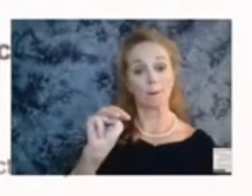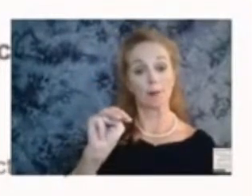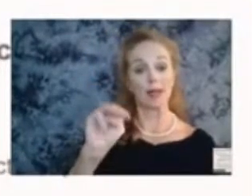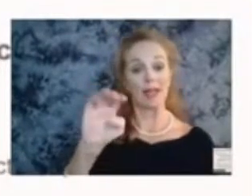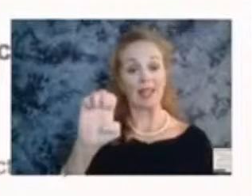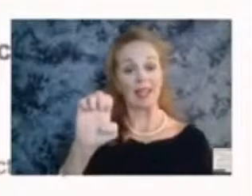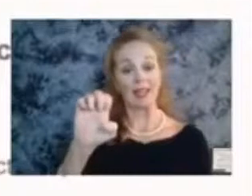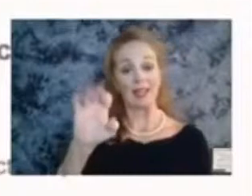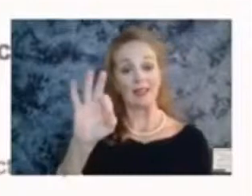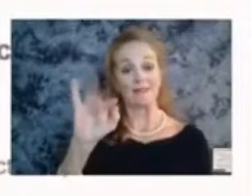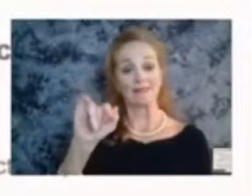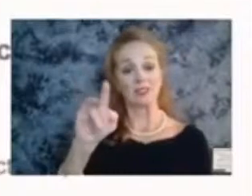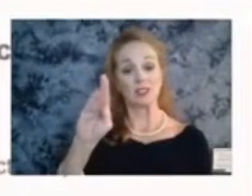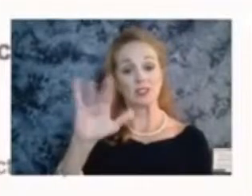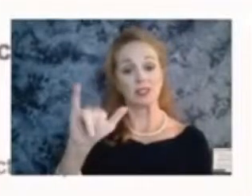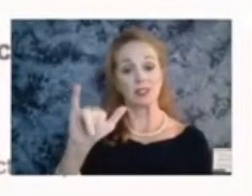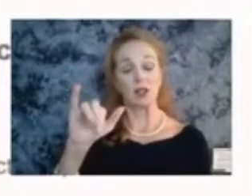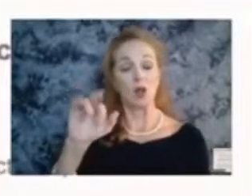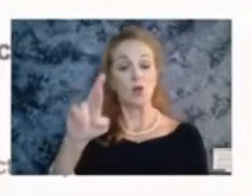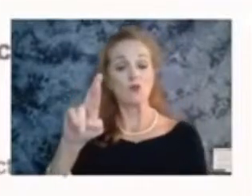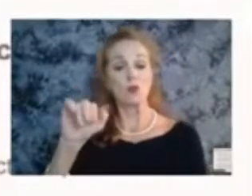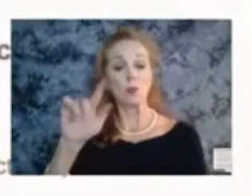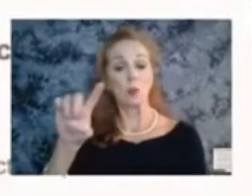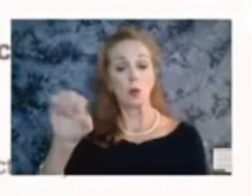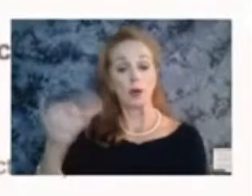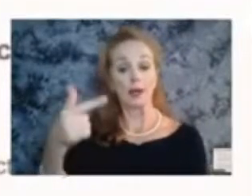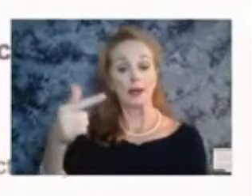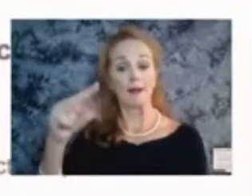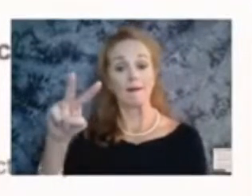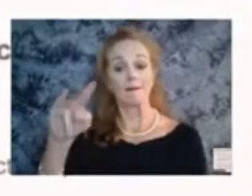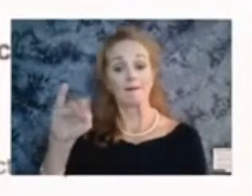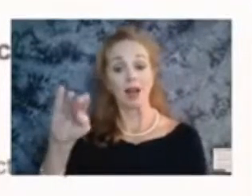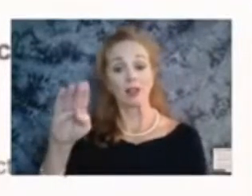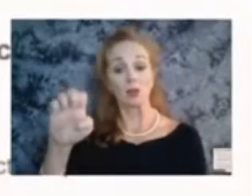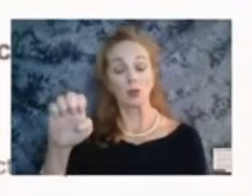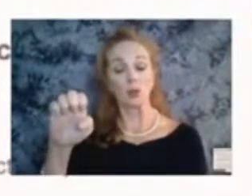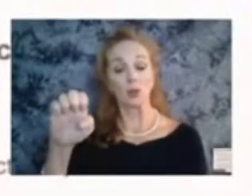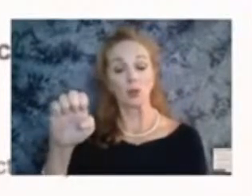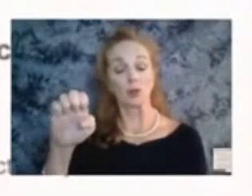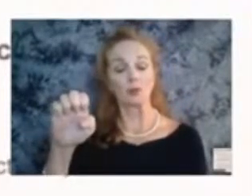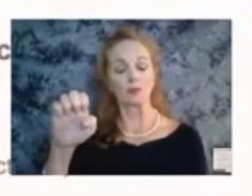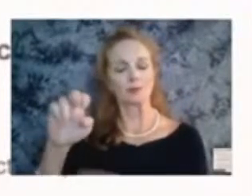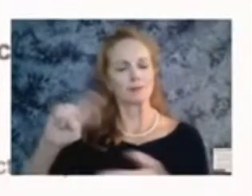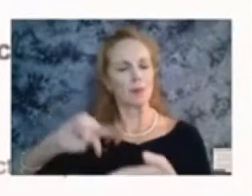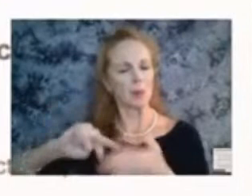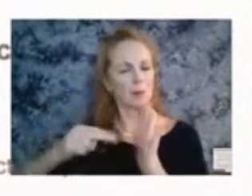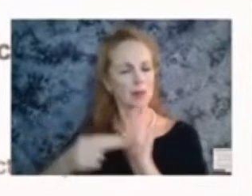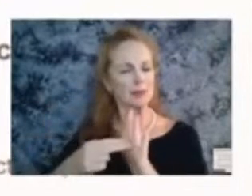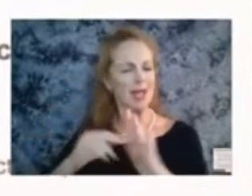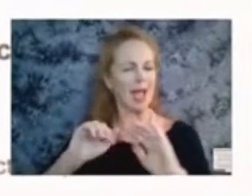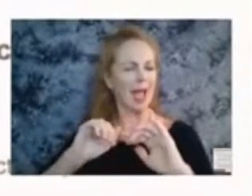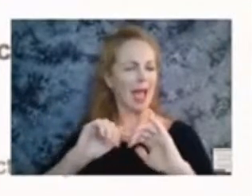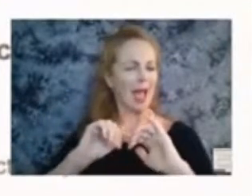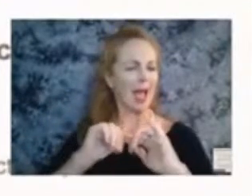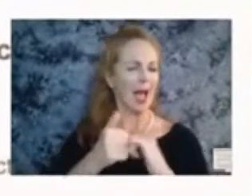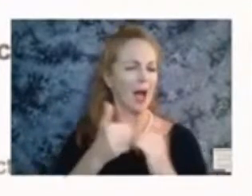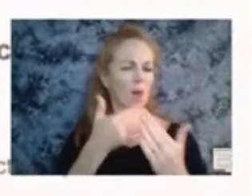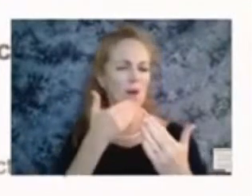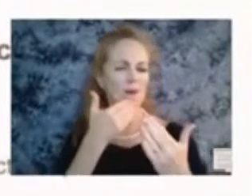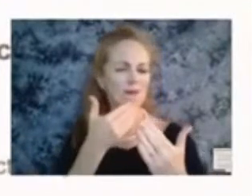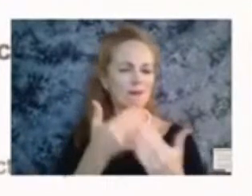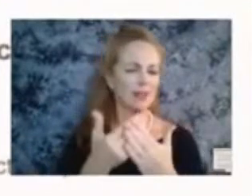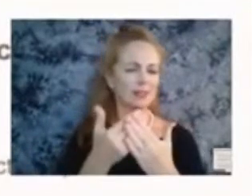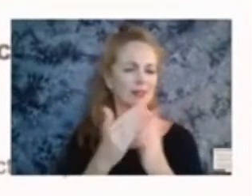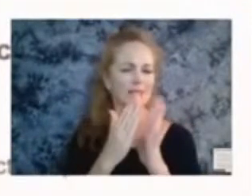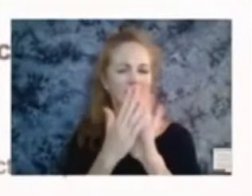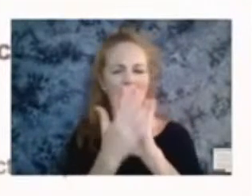efficiency reporting value. What that is basically is how effective is a filter to catch particle sizes. So we in the